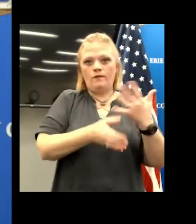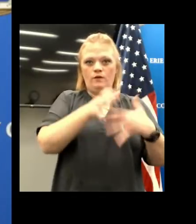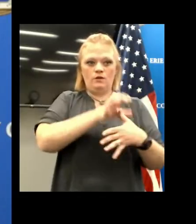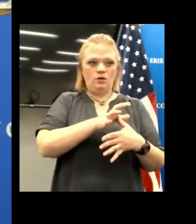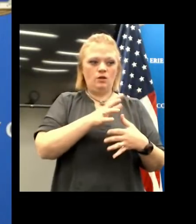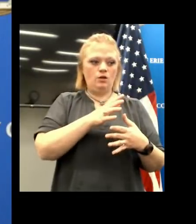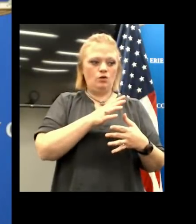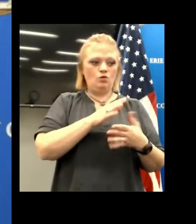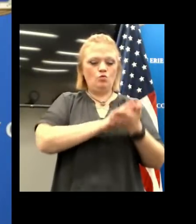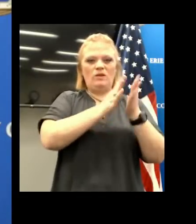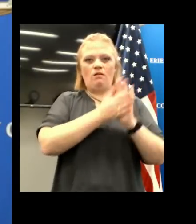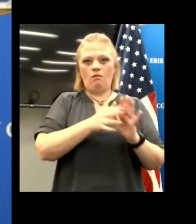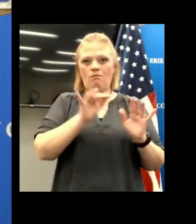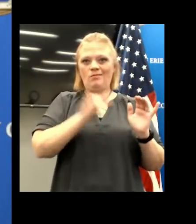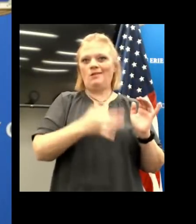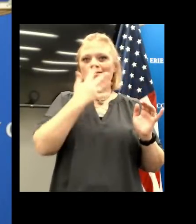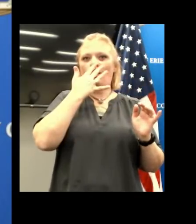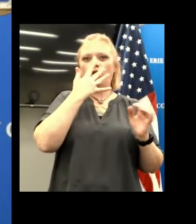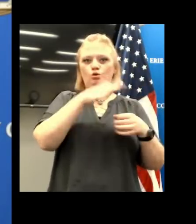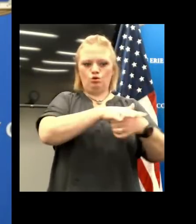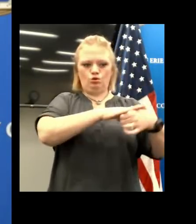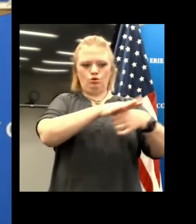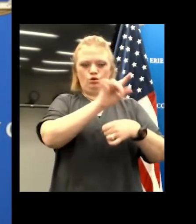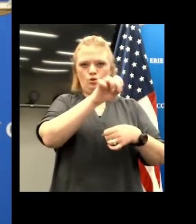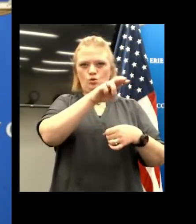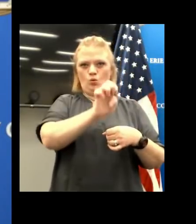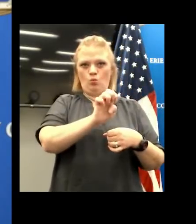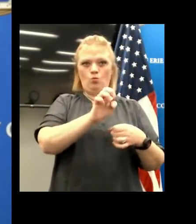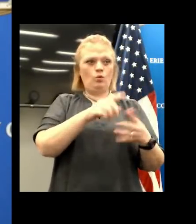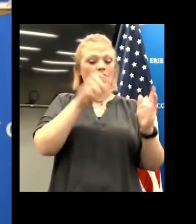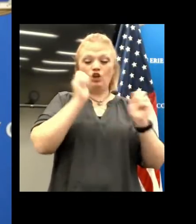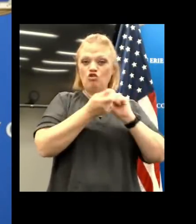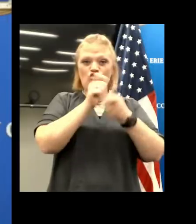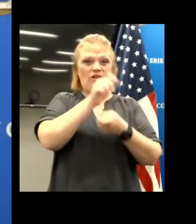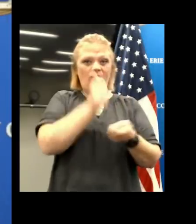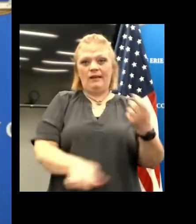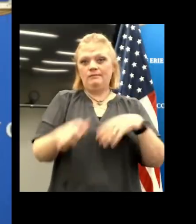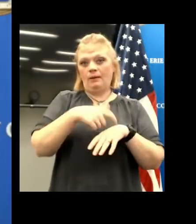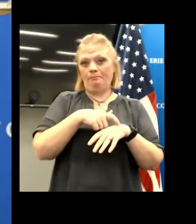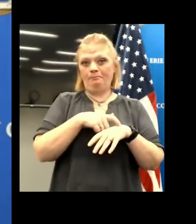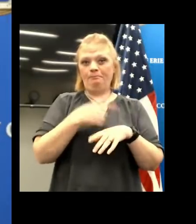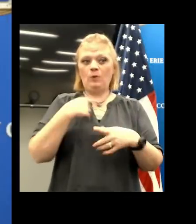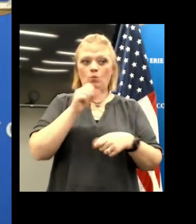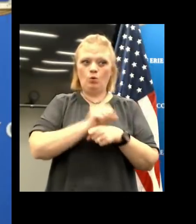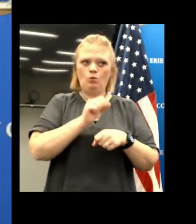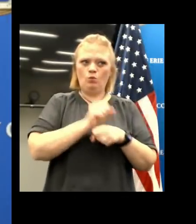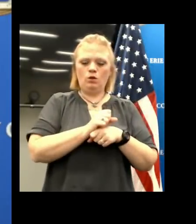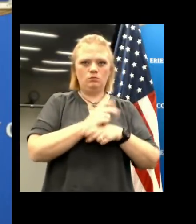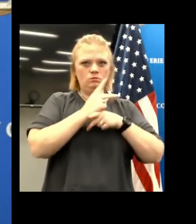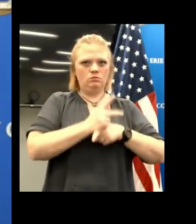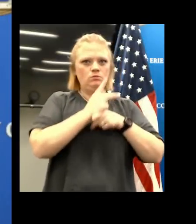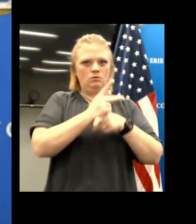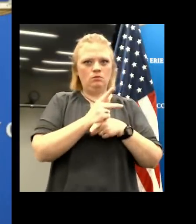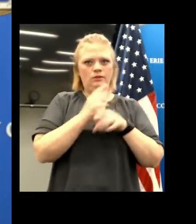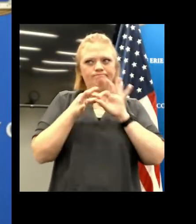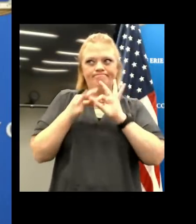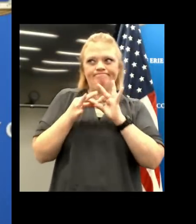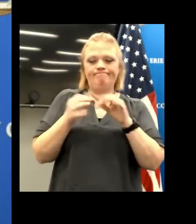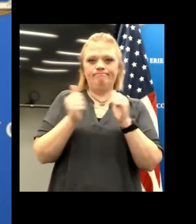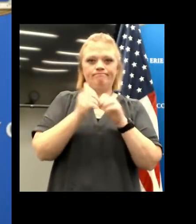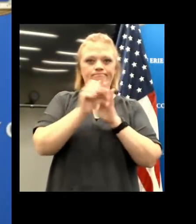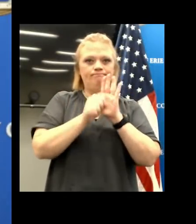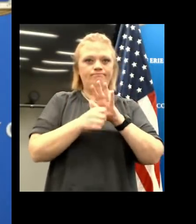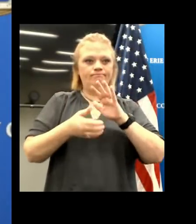colored zones. However, that can change anytime, and again, we're working very close with our state partners